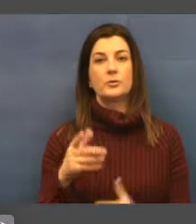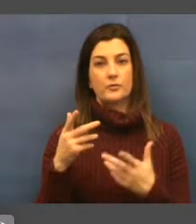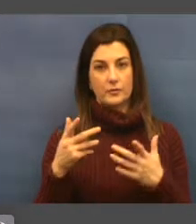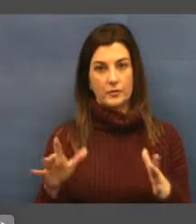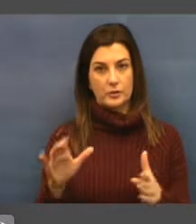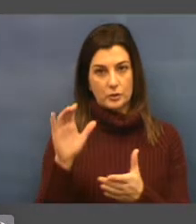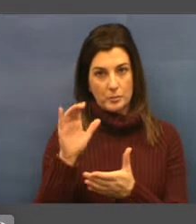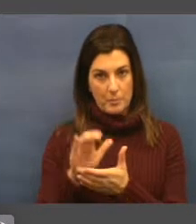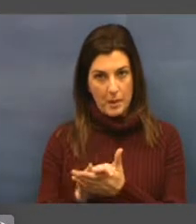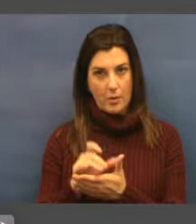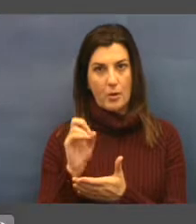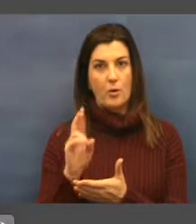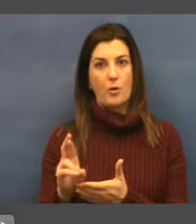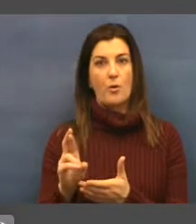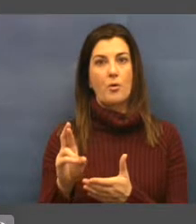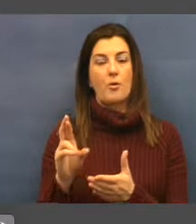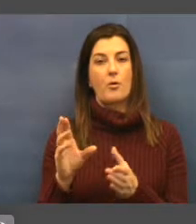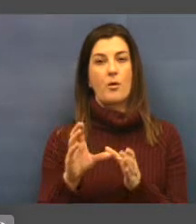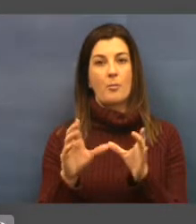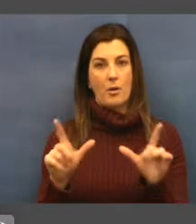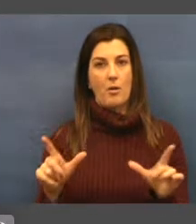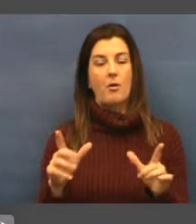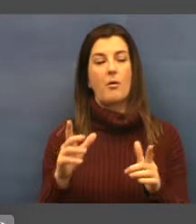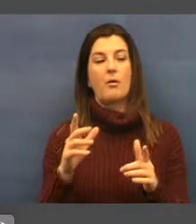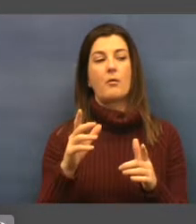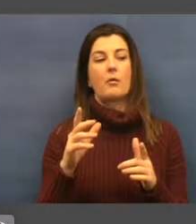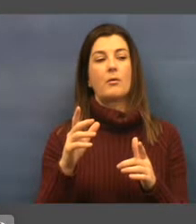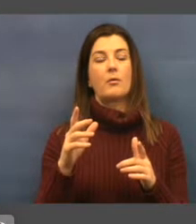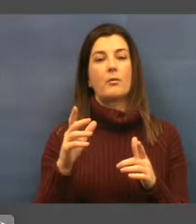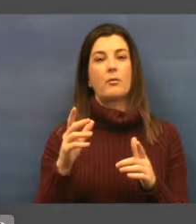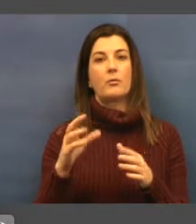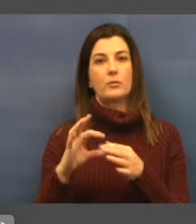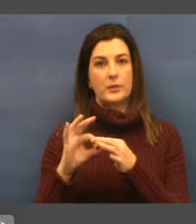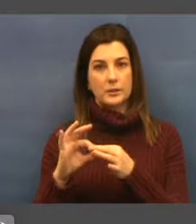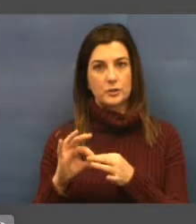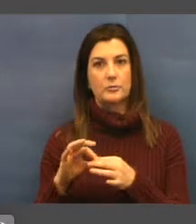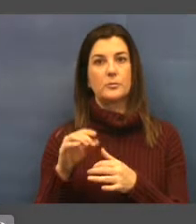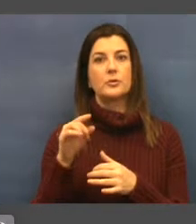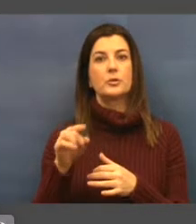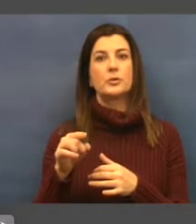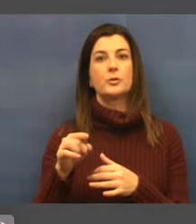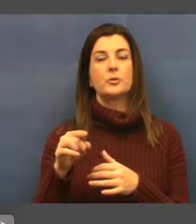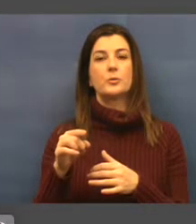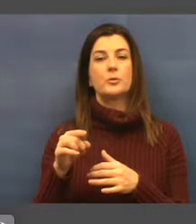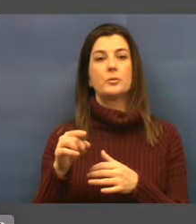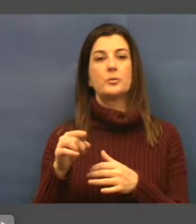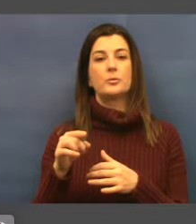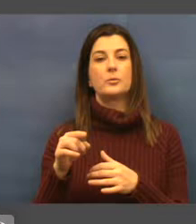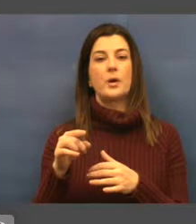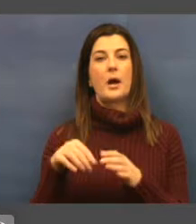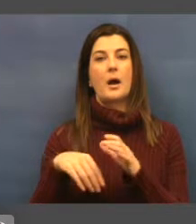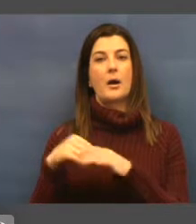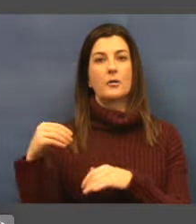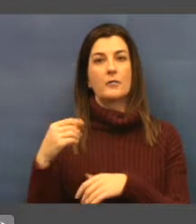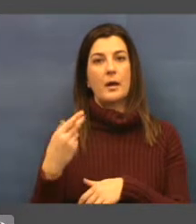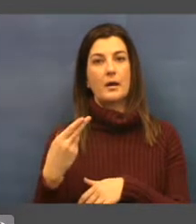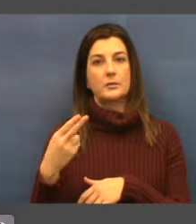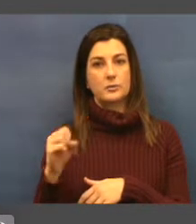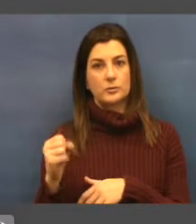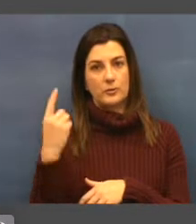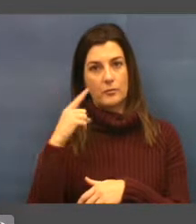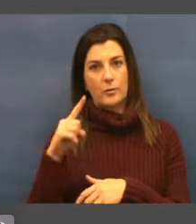married or in a common law relationship. You have been out of regular high school for more than 4